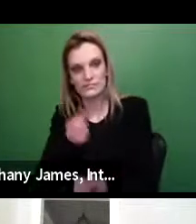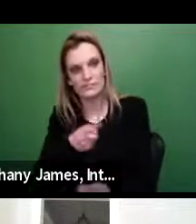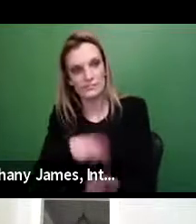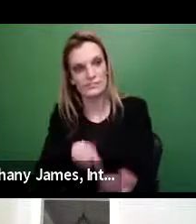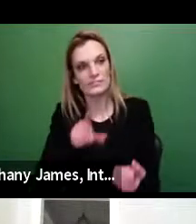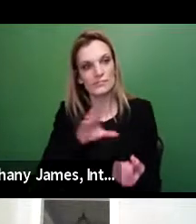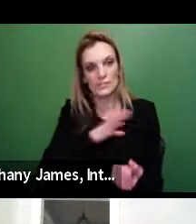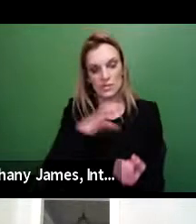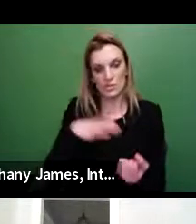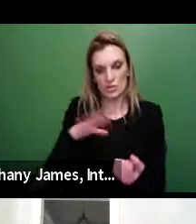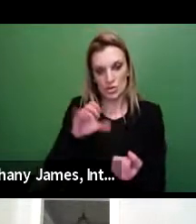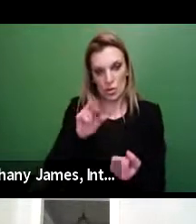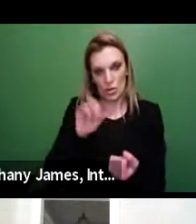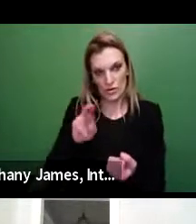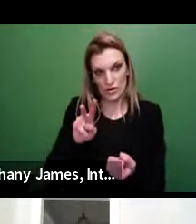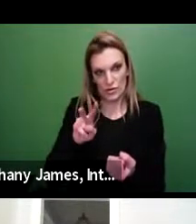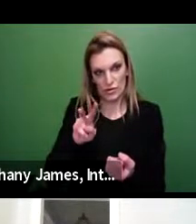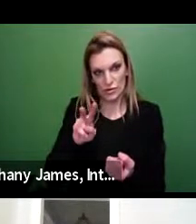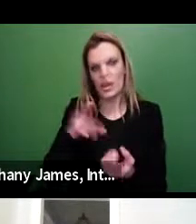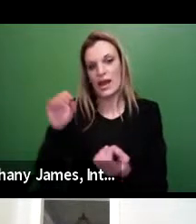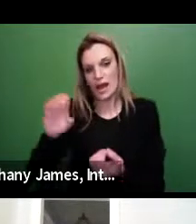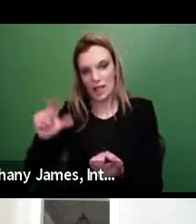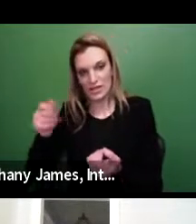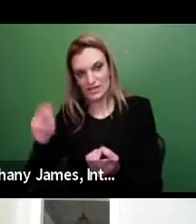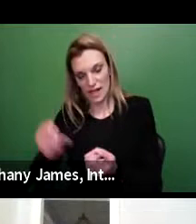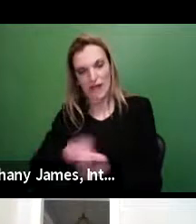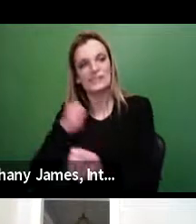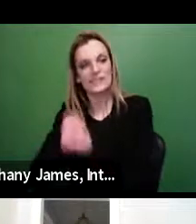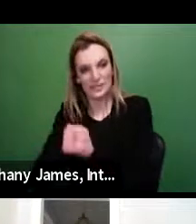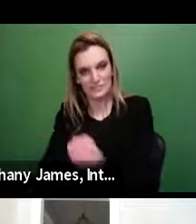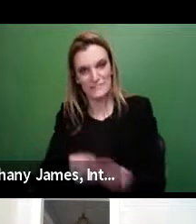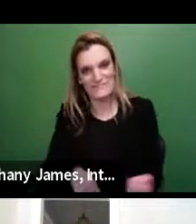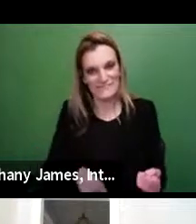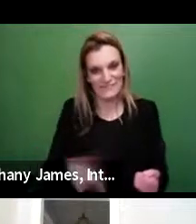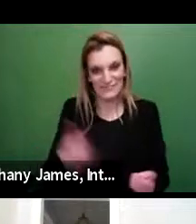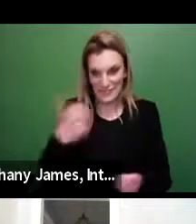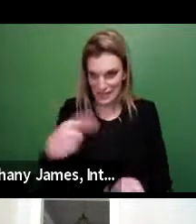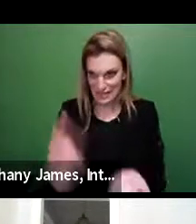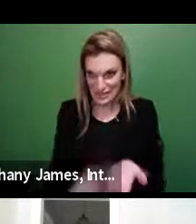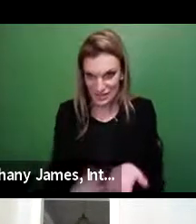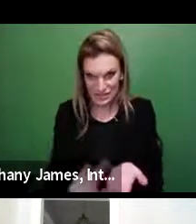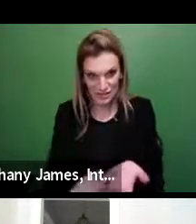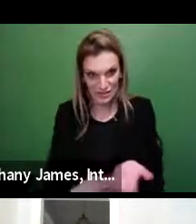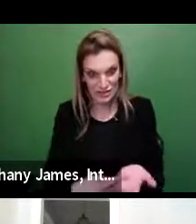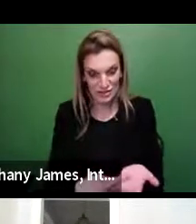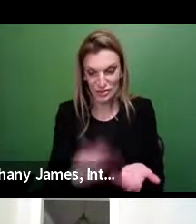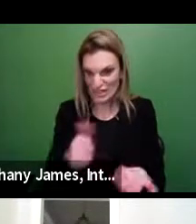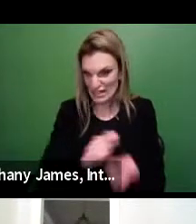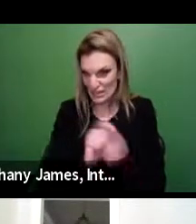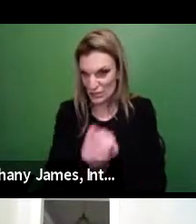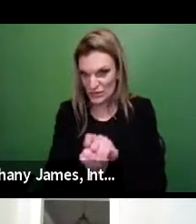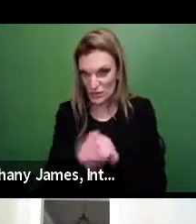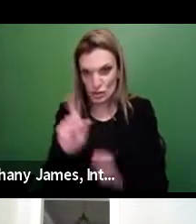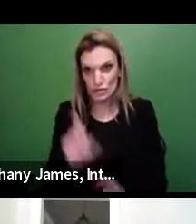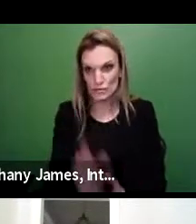Second. Okay, that's been seconded by Commissioner El Hassan. Is there any discussion or revisions to the minutes?